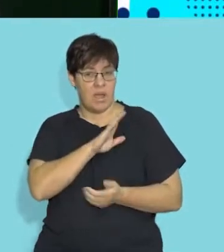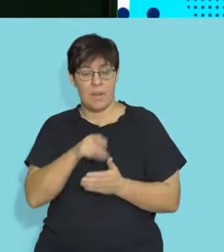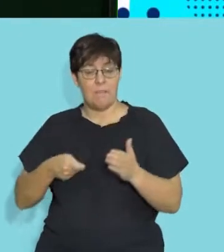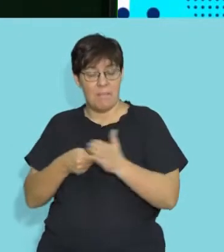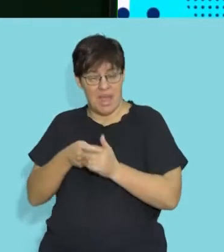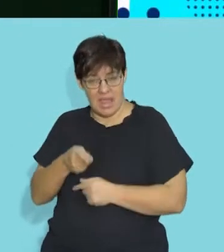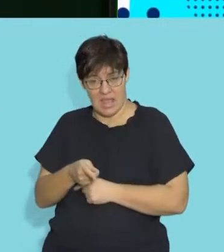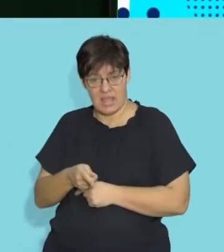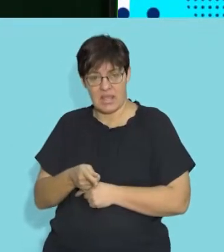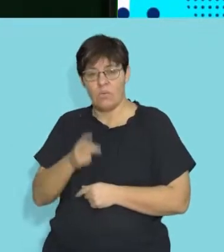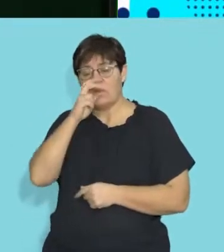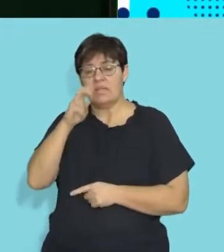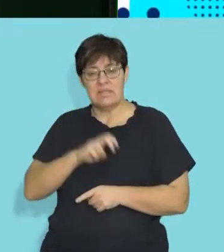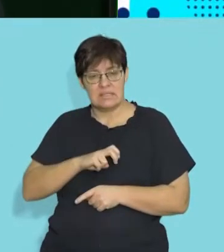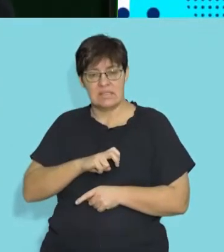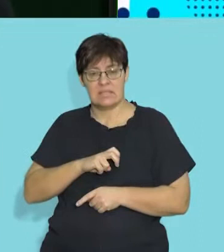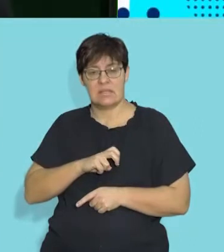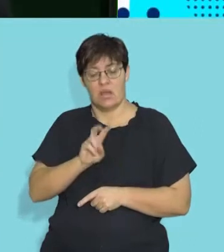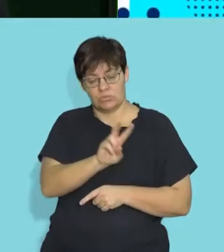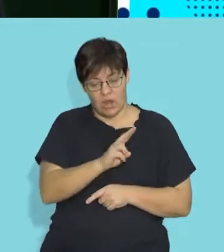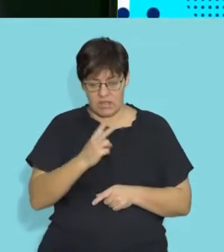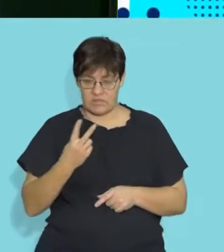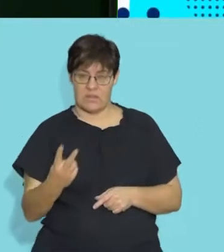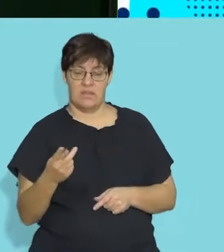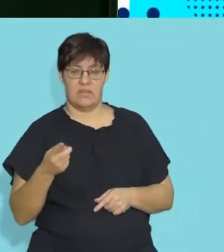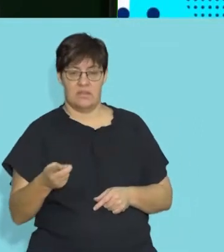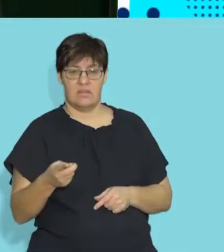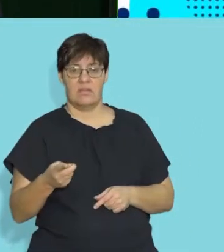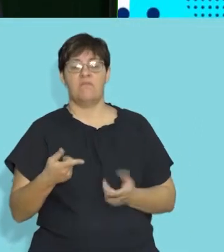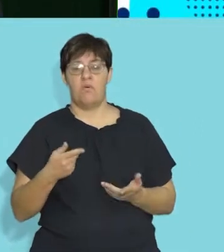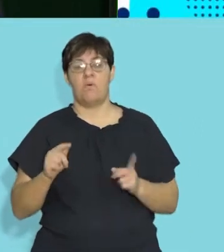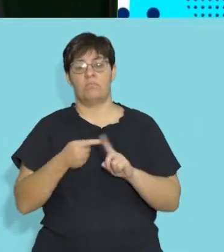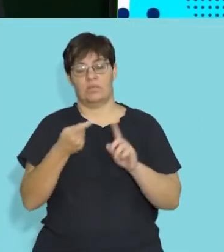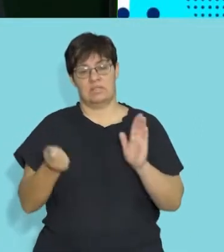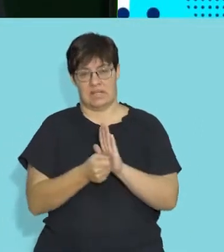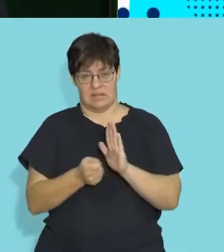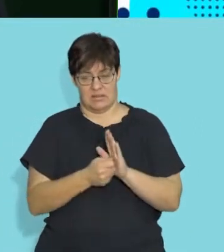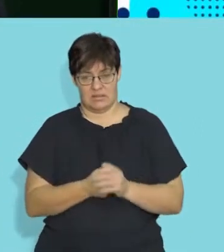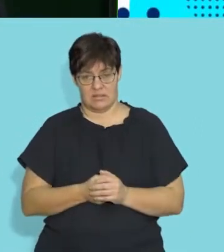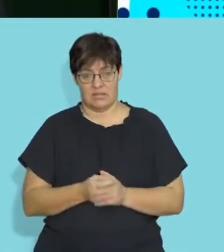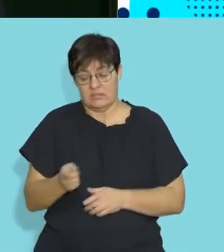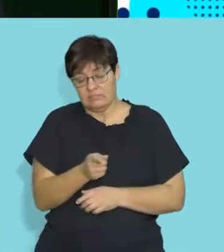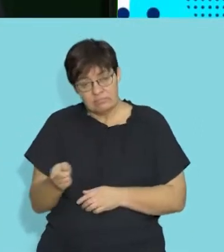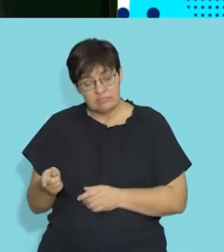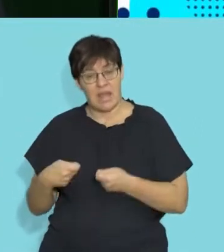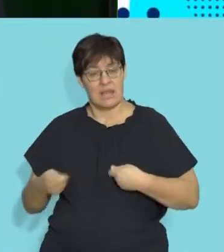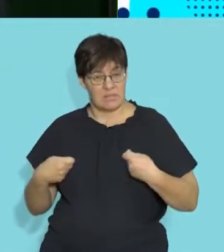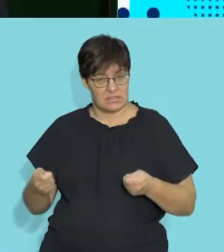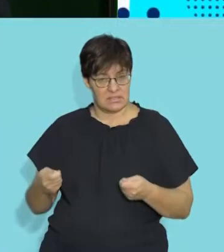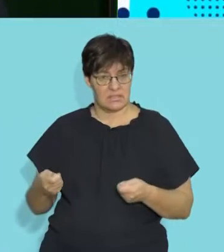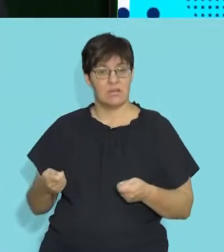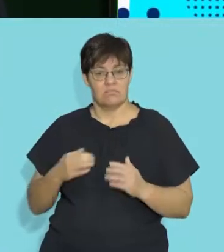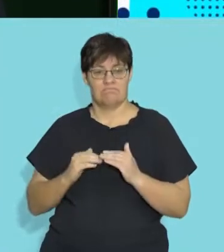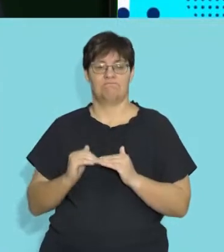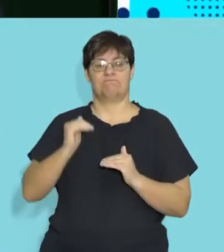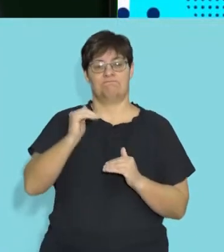I purchased it, I need to transport or transfer that merchandise to the point of sale. And those expenses will